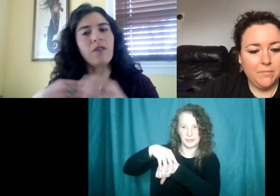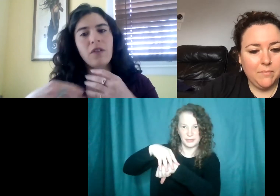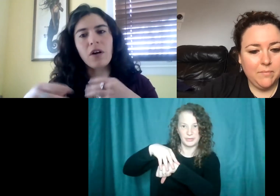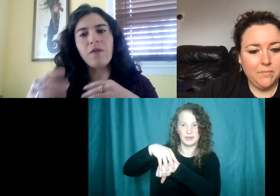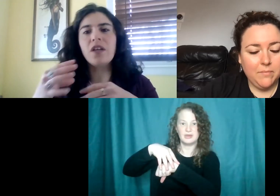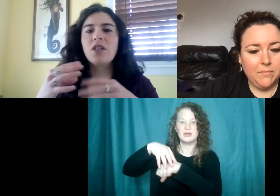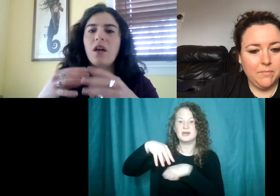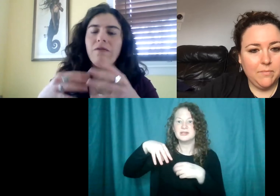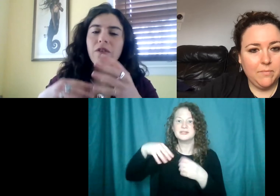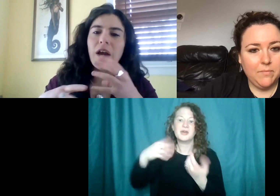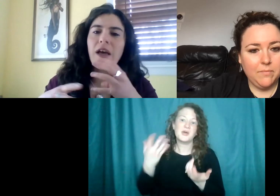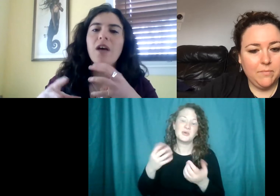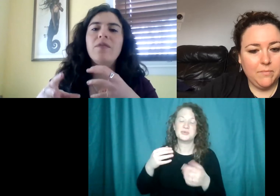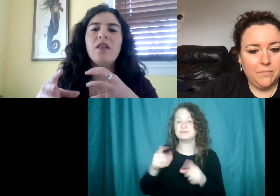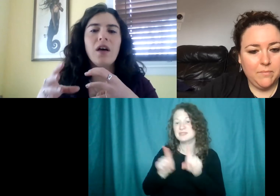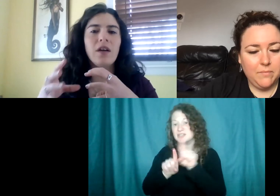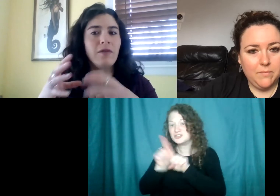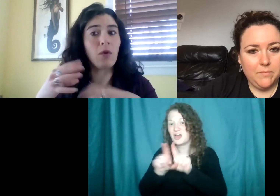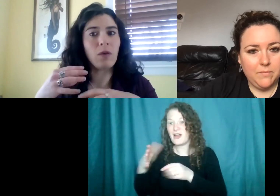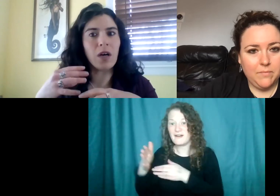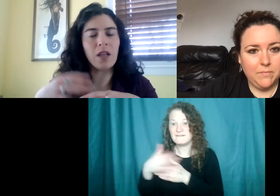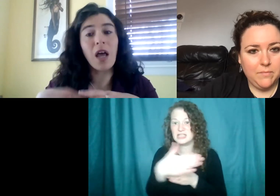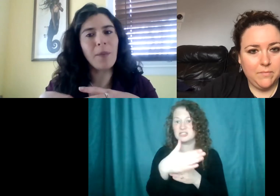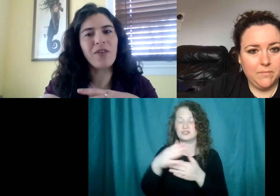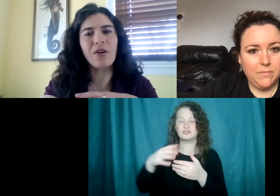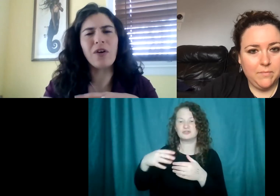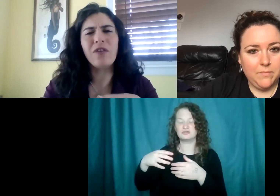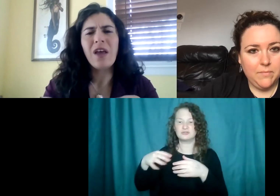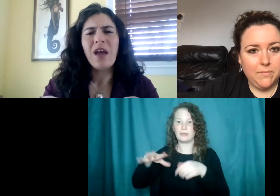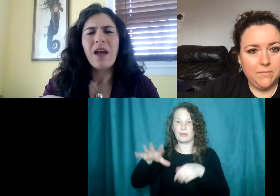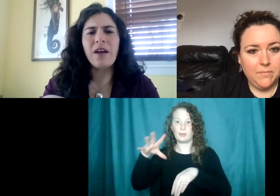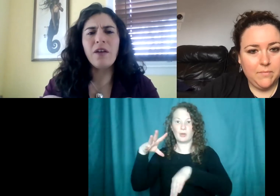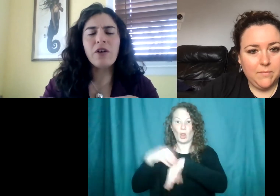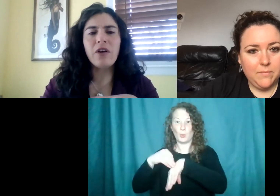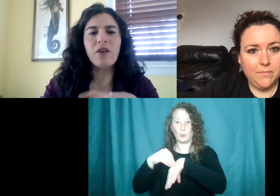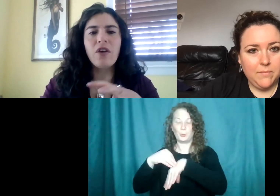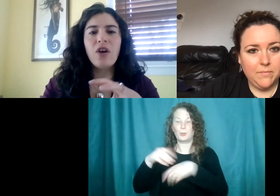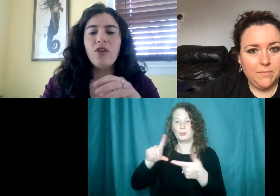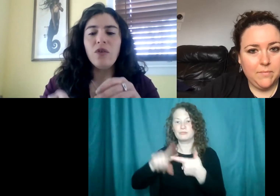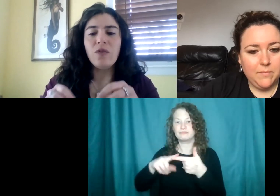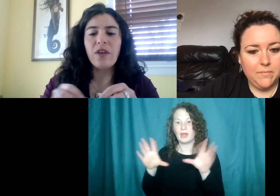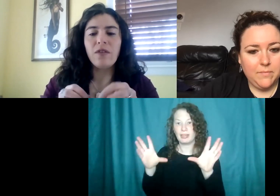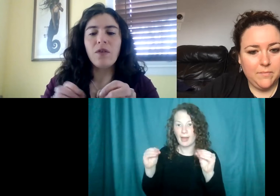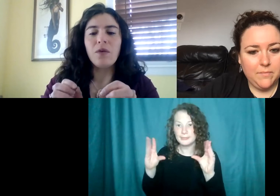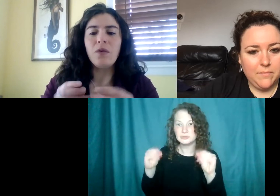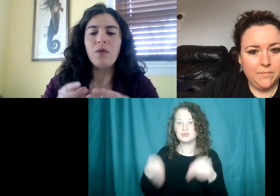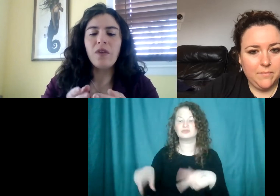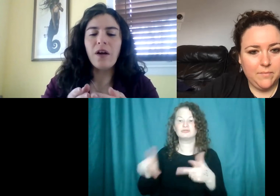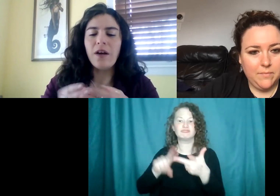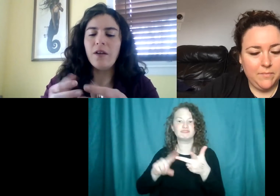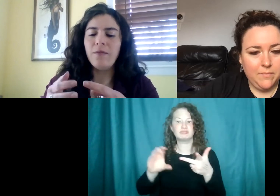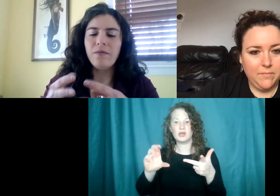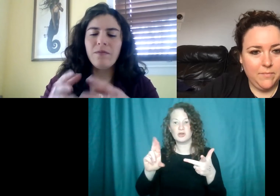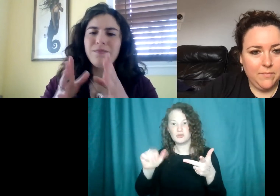little starfish, a lot of crabs, a lot of lobsters, and other critters using